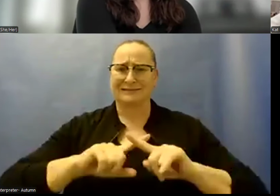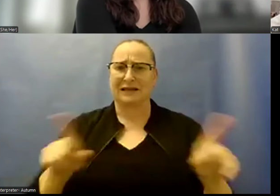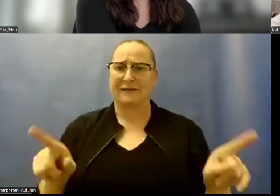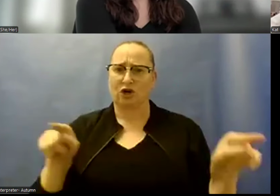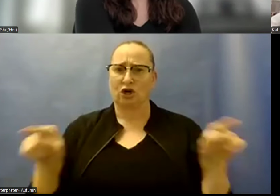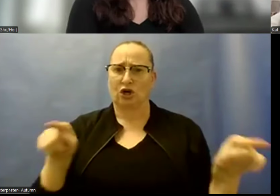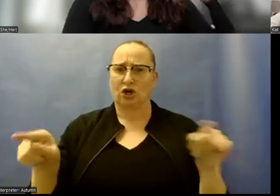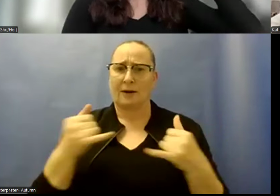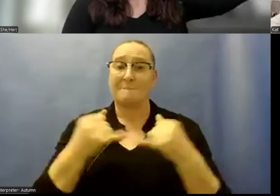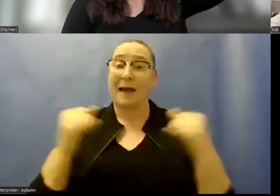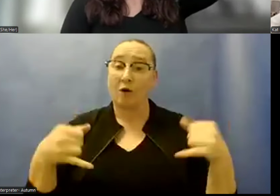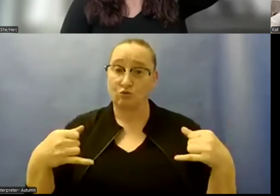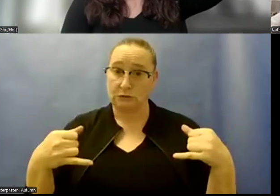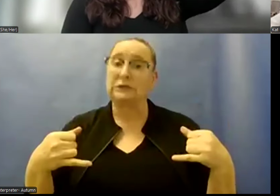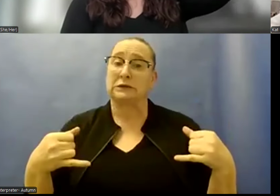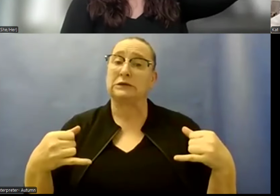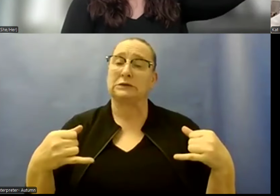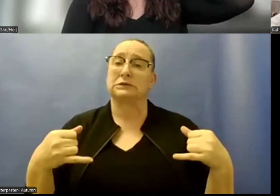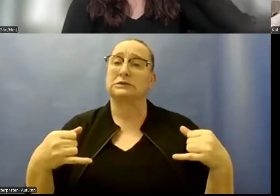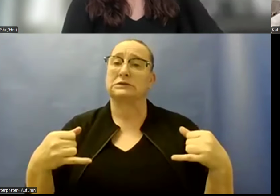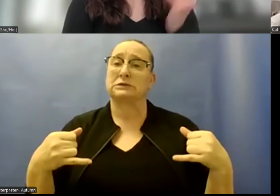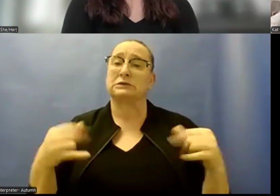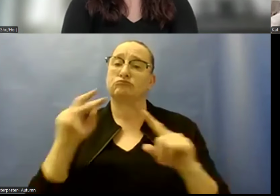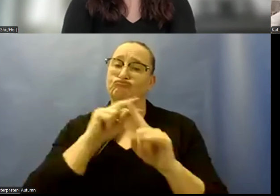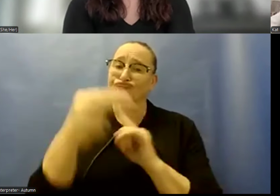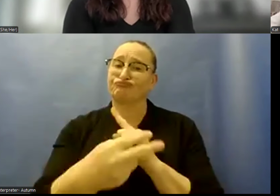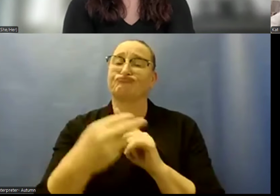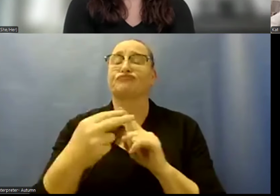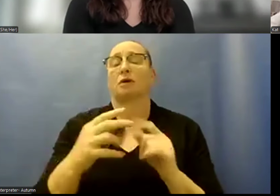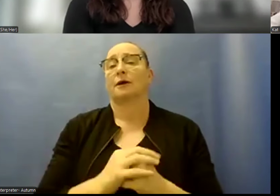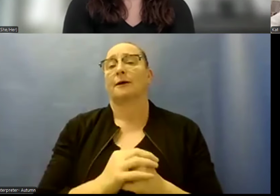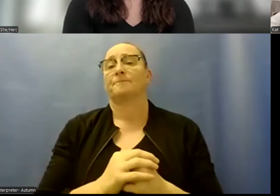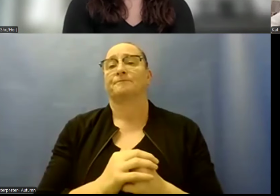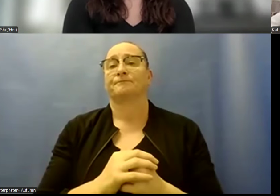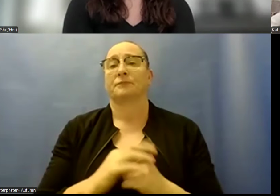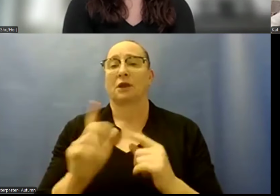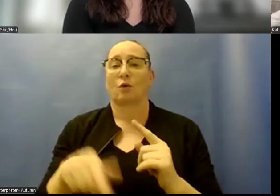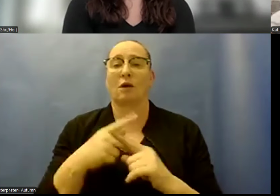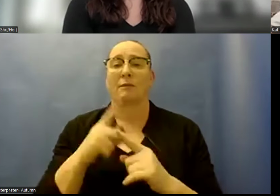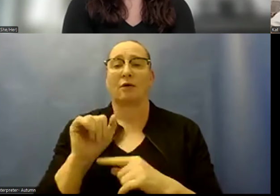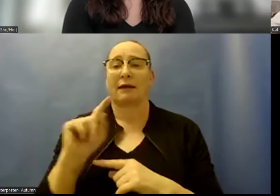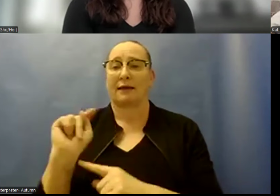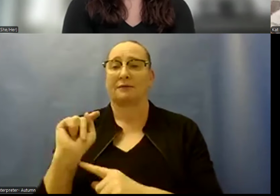about bringing two people that are individuals together. How about you, Kat?